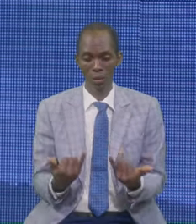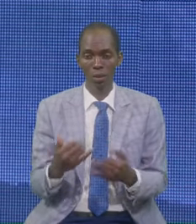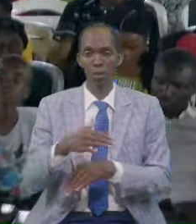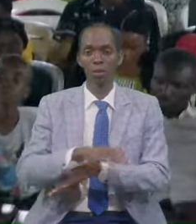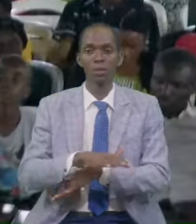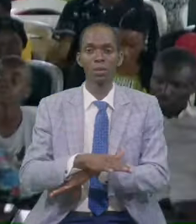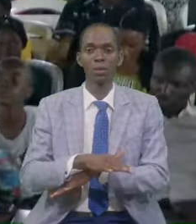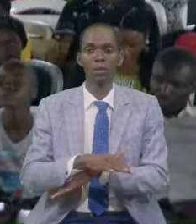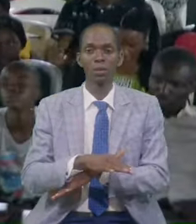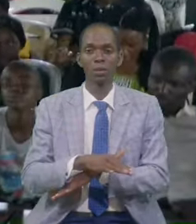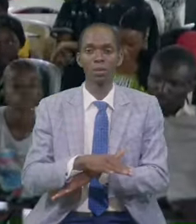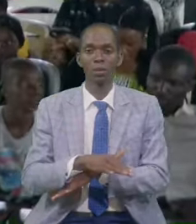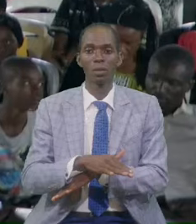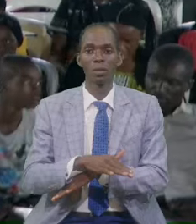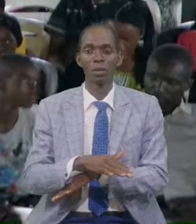There's a link